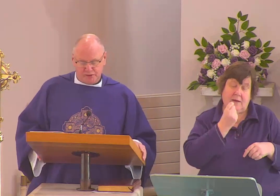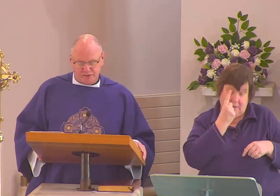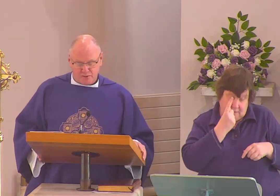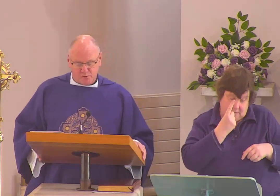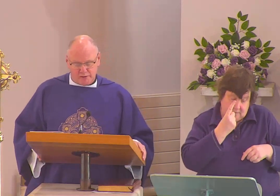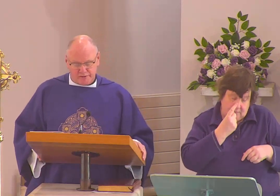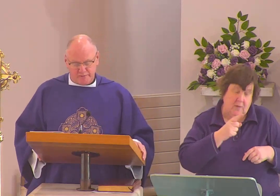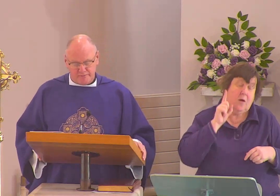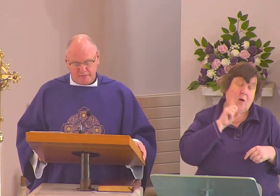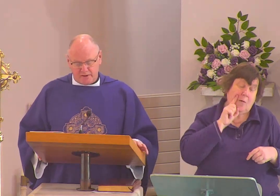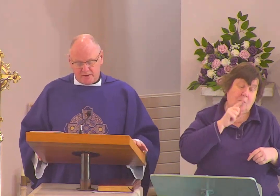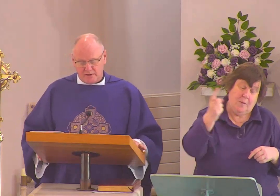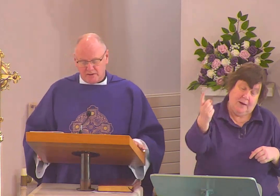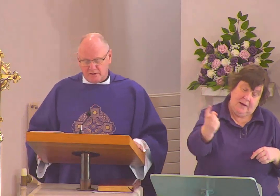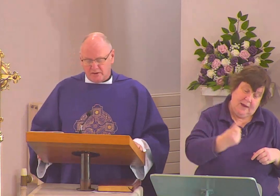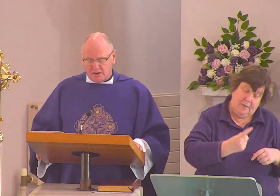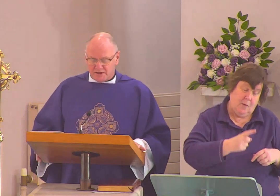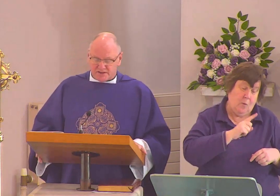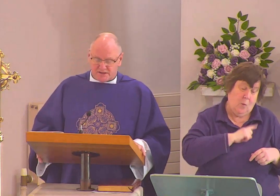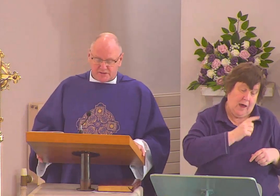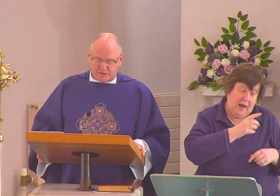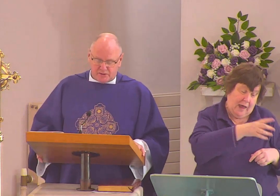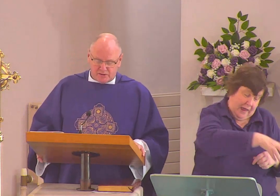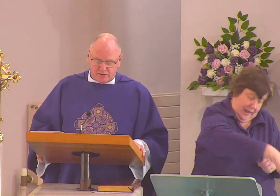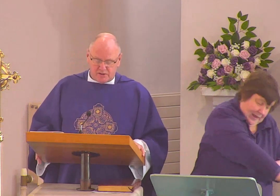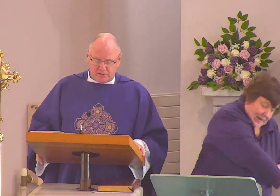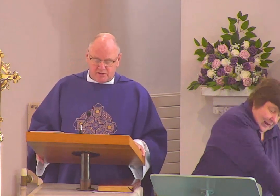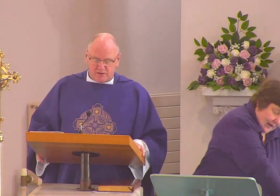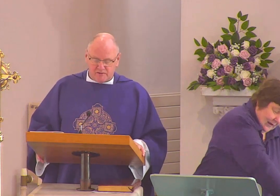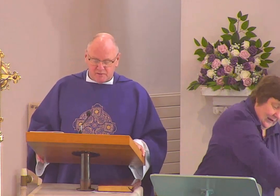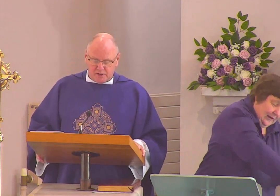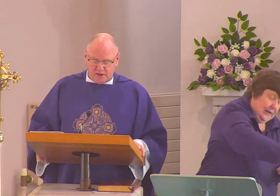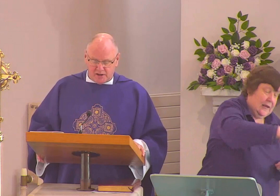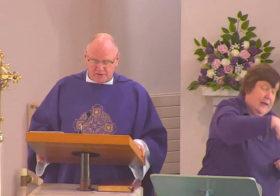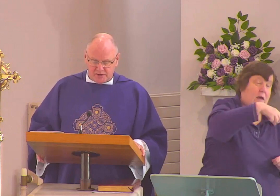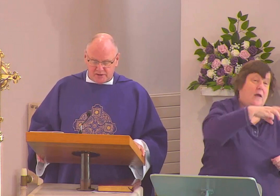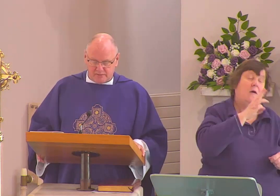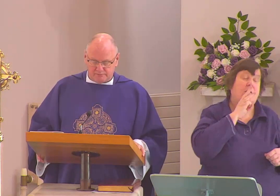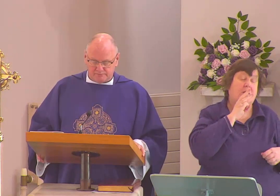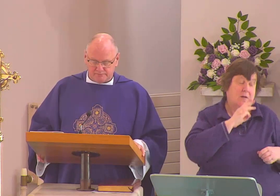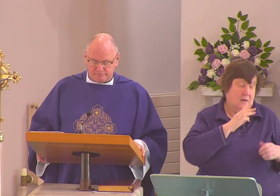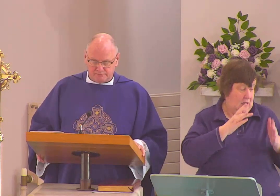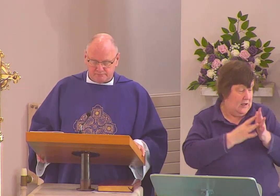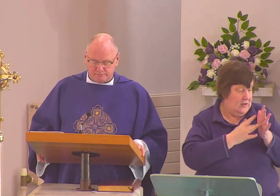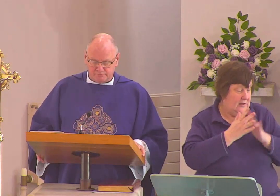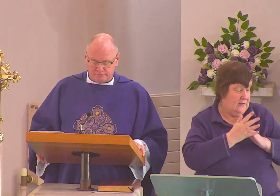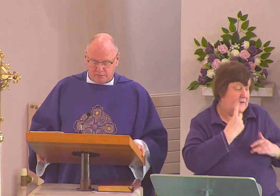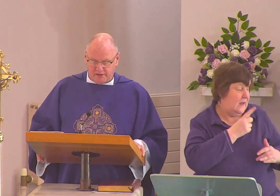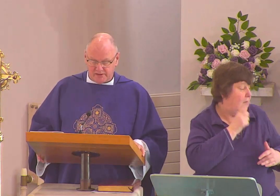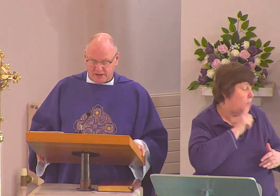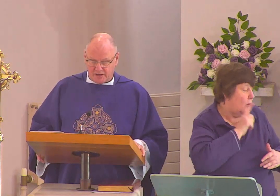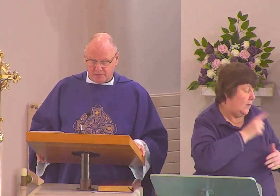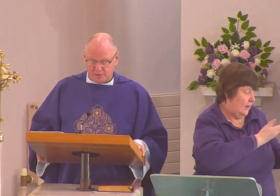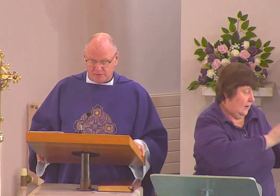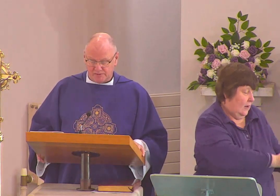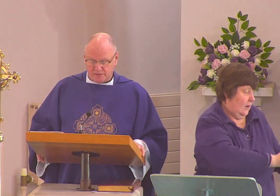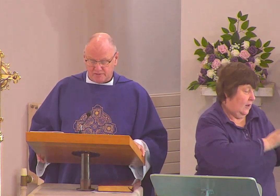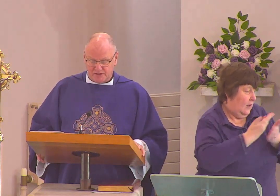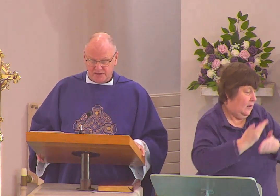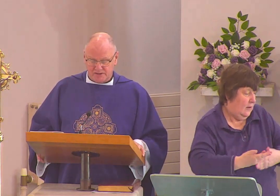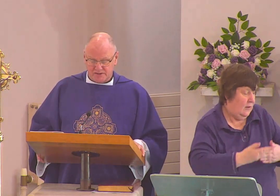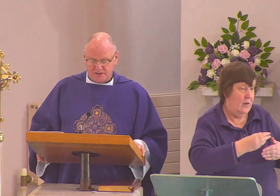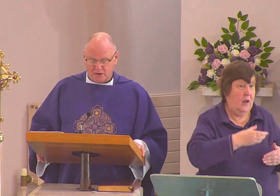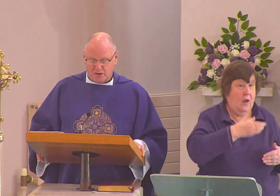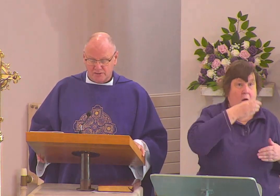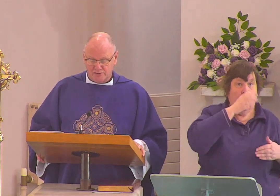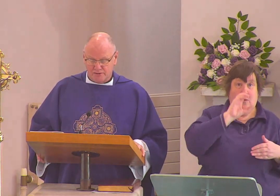get some water. Jesus said to her, "Give me a drink." The disciples of